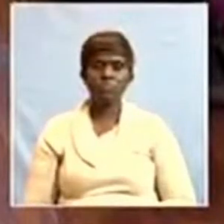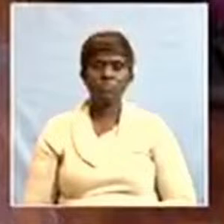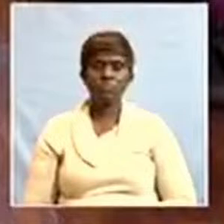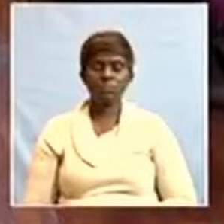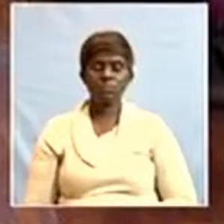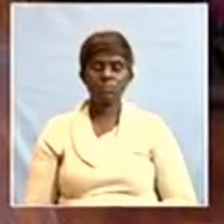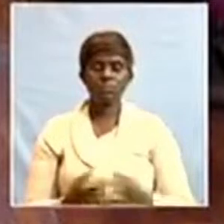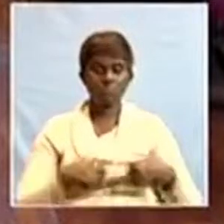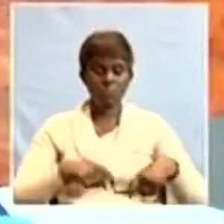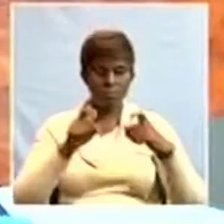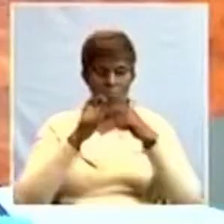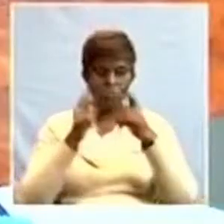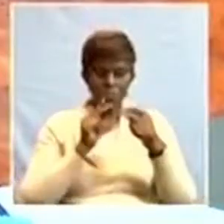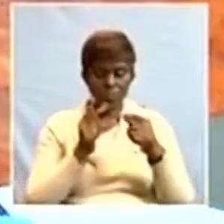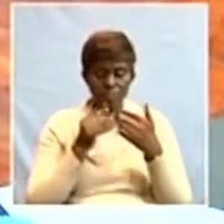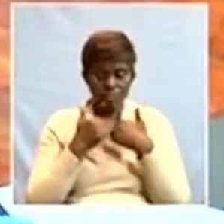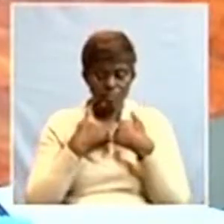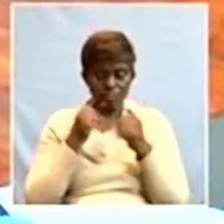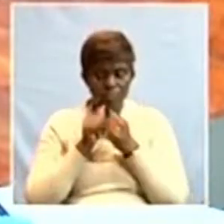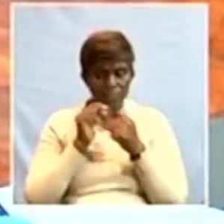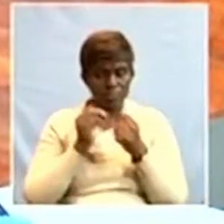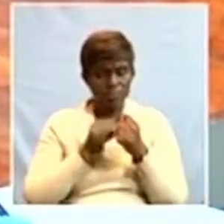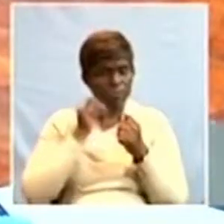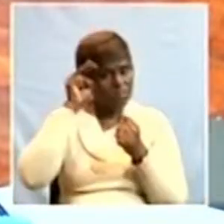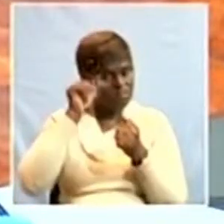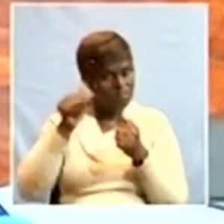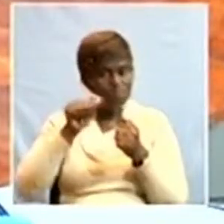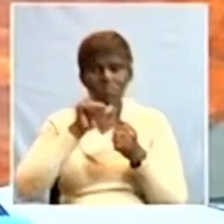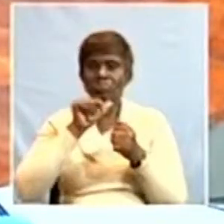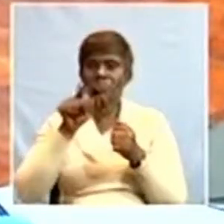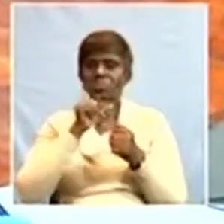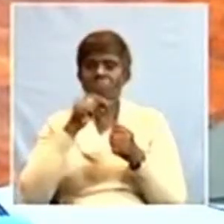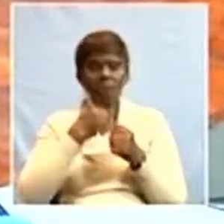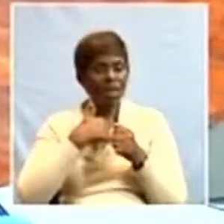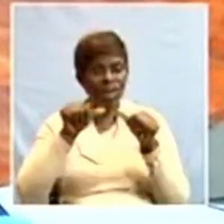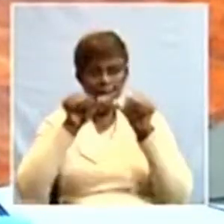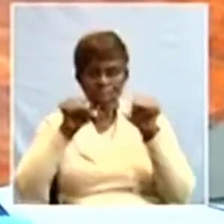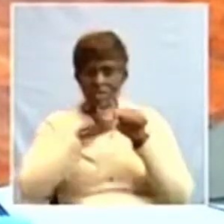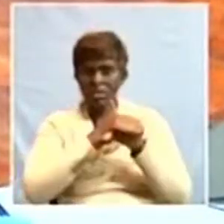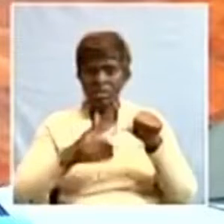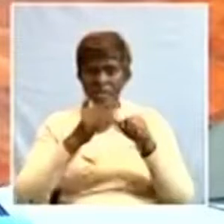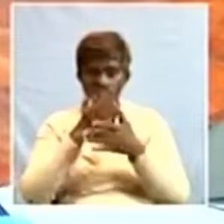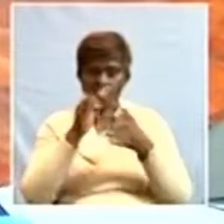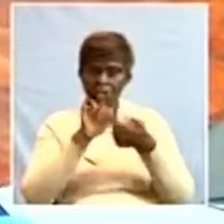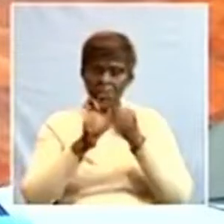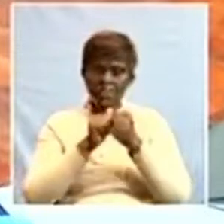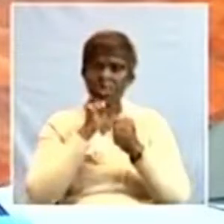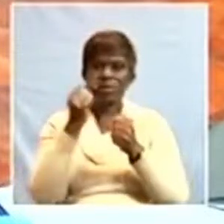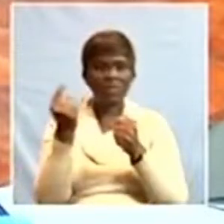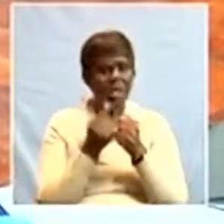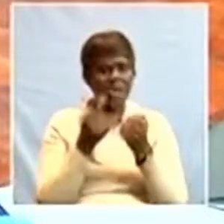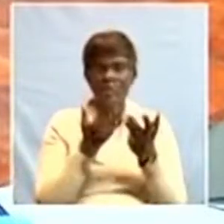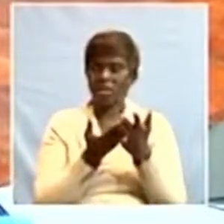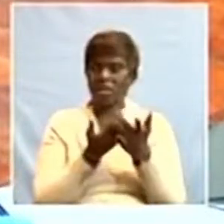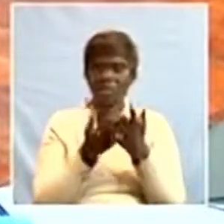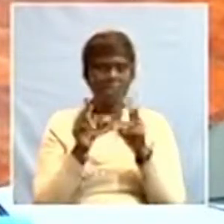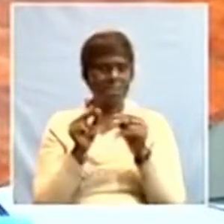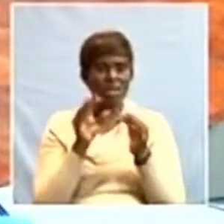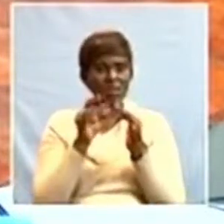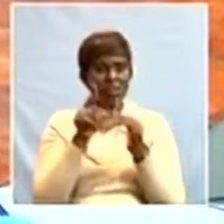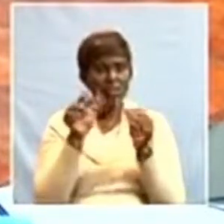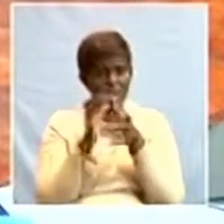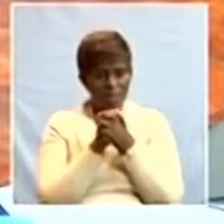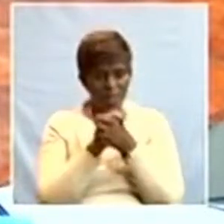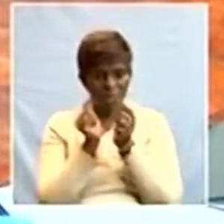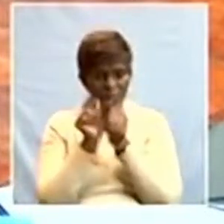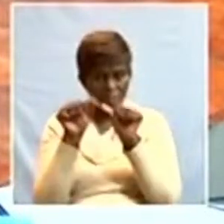The challenge we have with our ministry is that you don't take audit serious. Some of these queries, they're not supposed to come here. If you cooperate